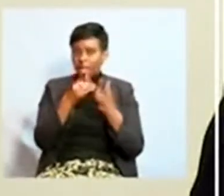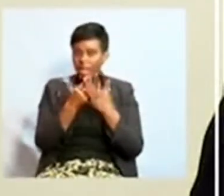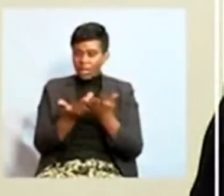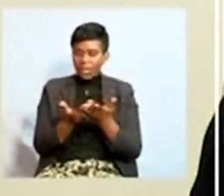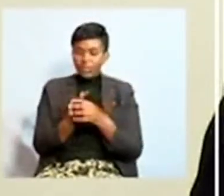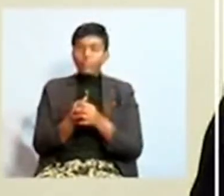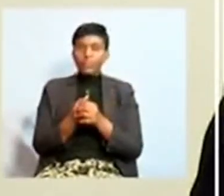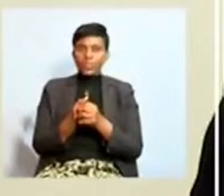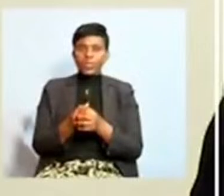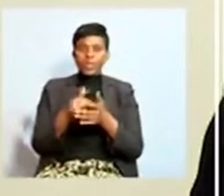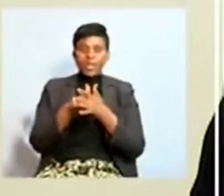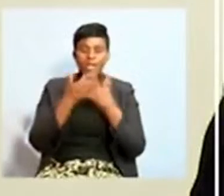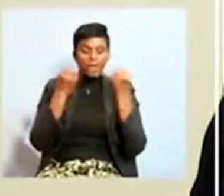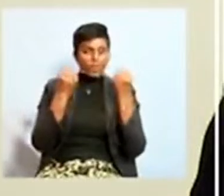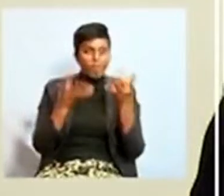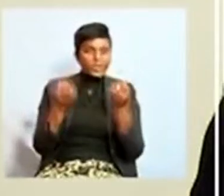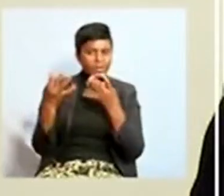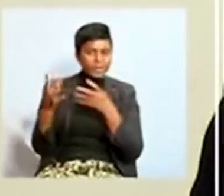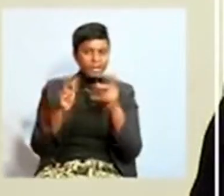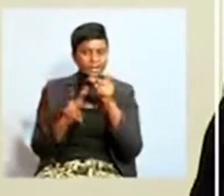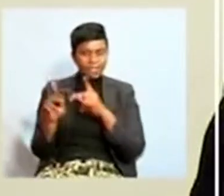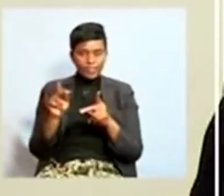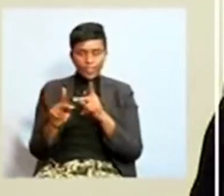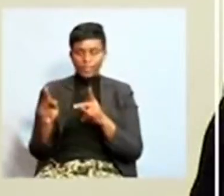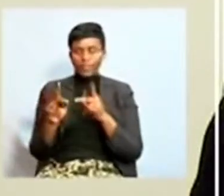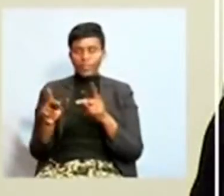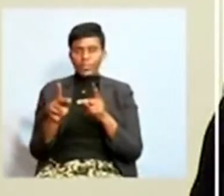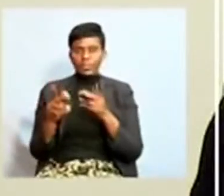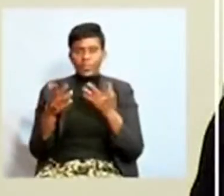how many people